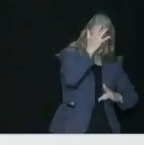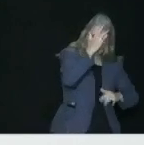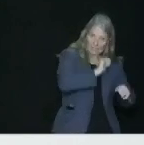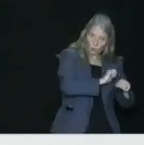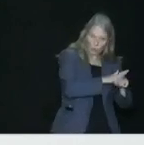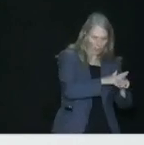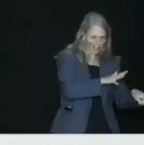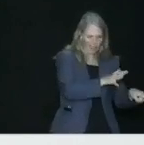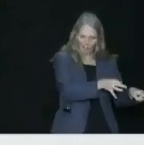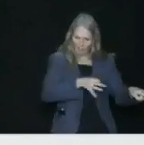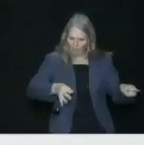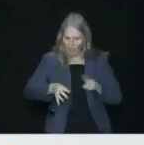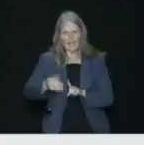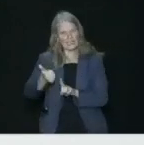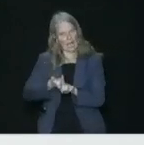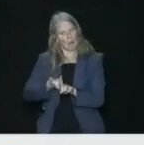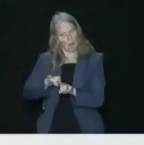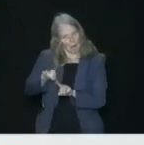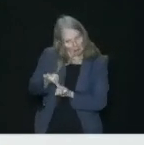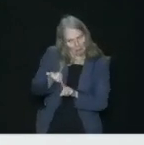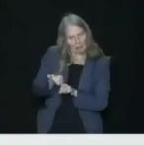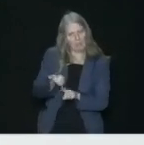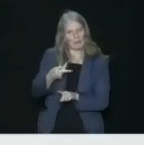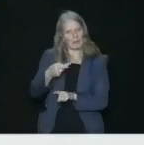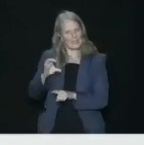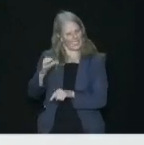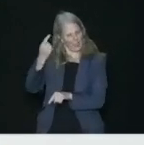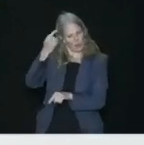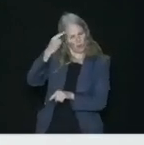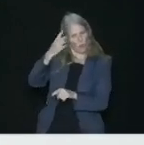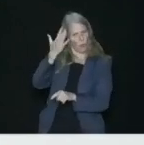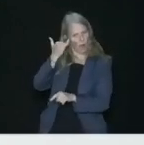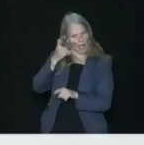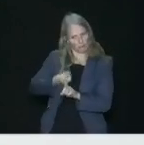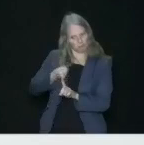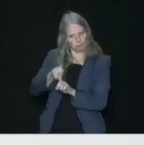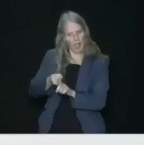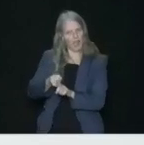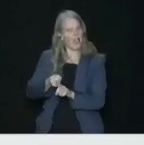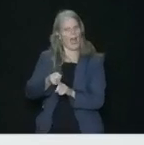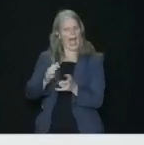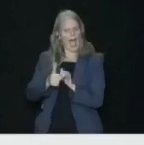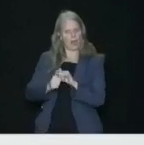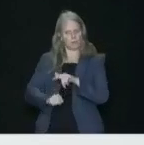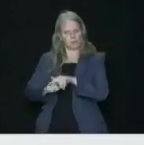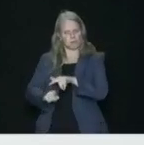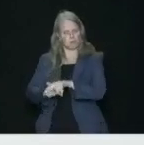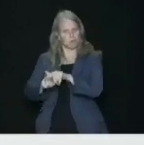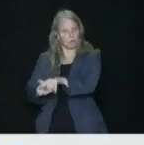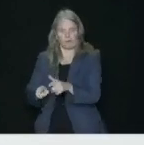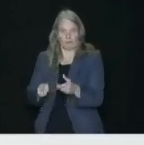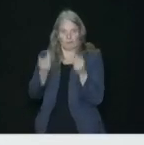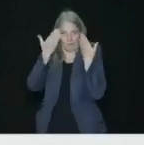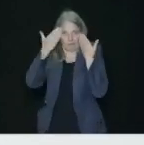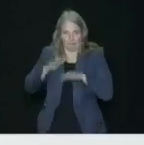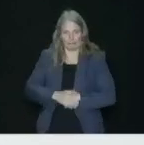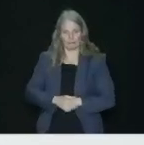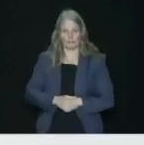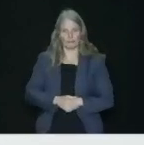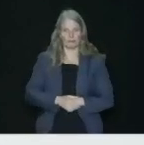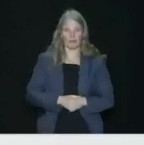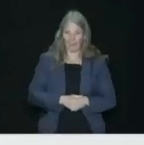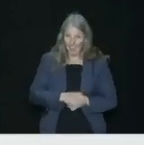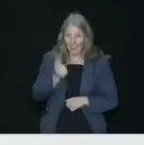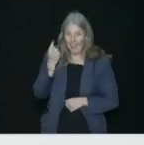PCC or what leads to the different disease manifestations. We don't know why women